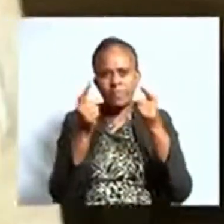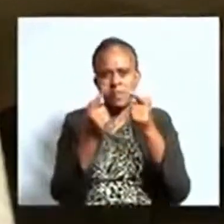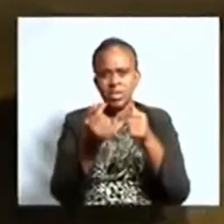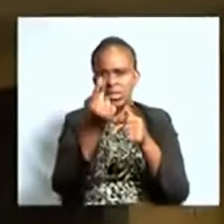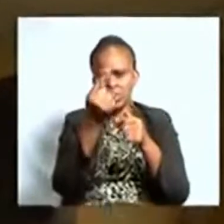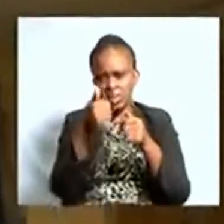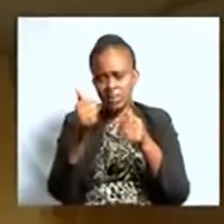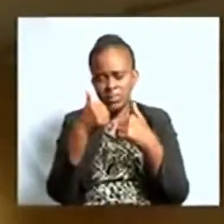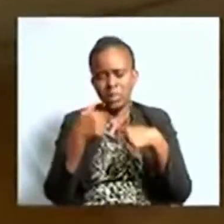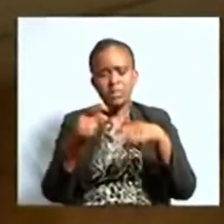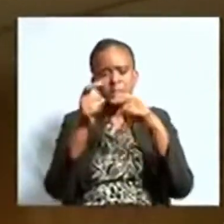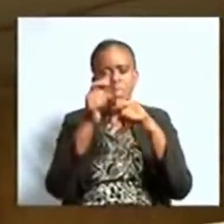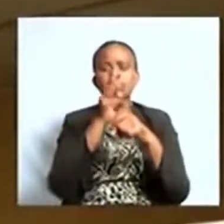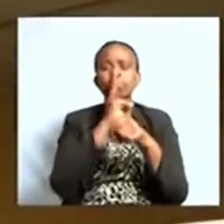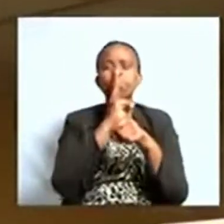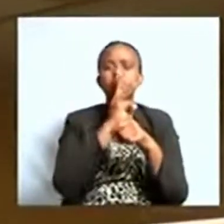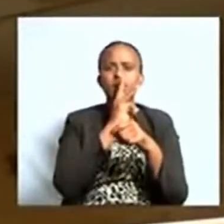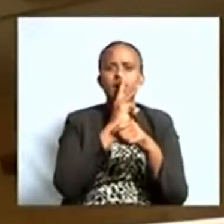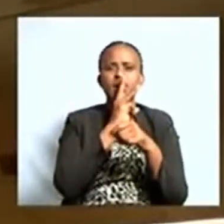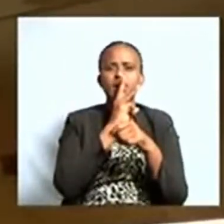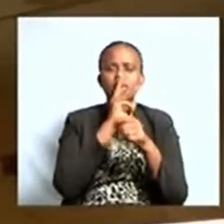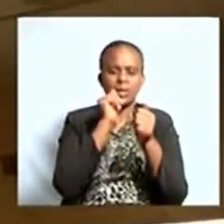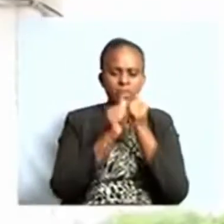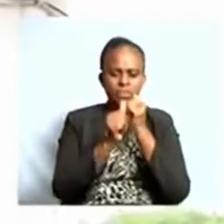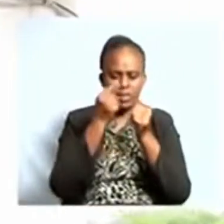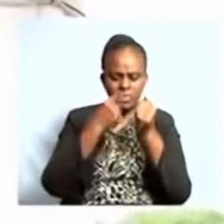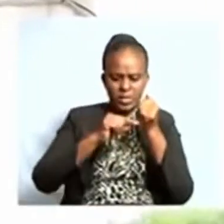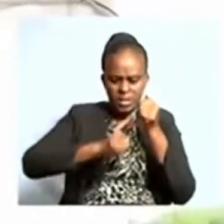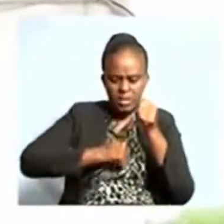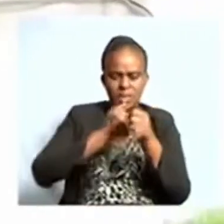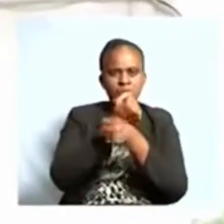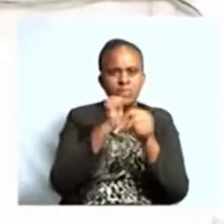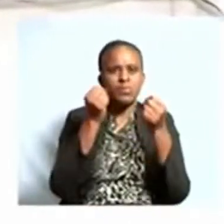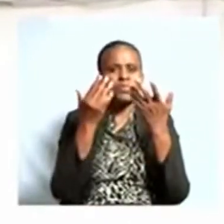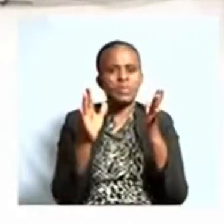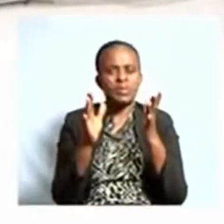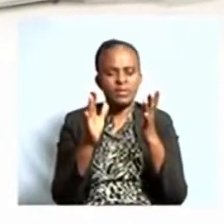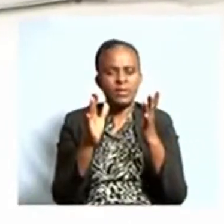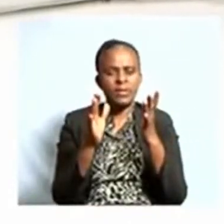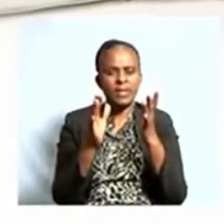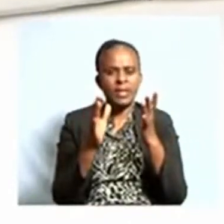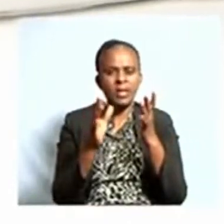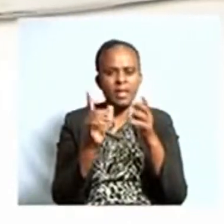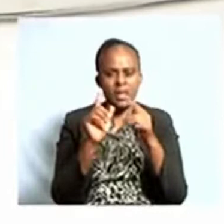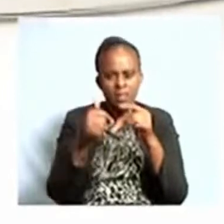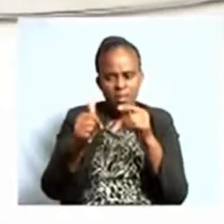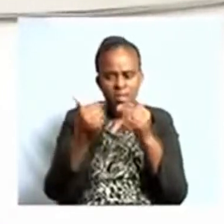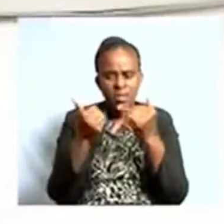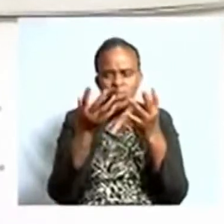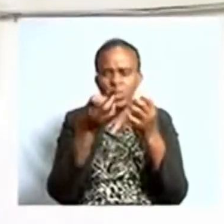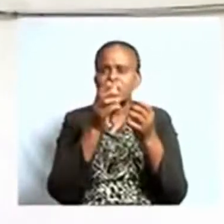the challenges of water, which we addressed. Initially, they wanted